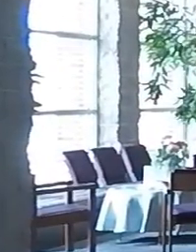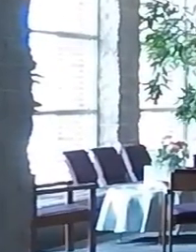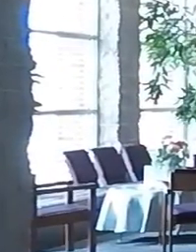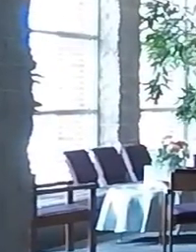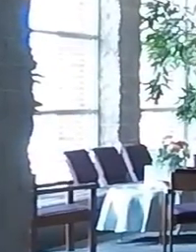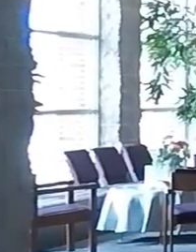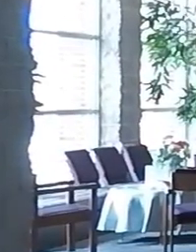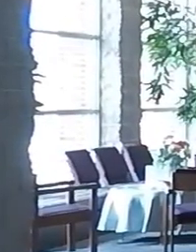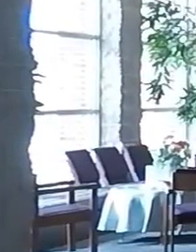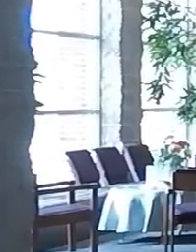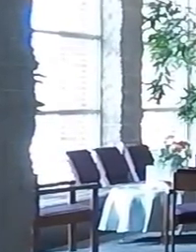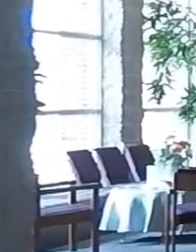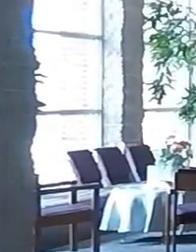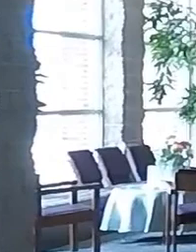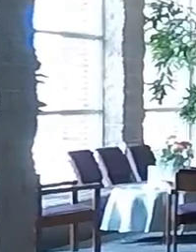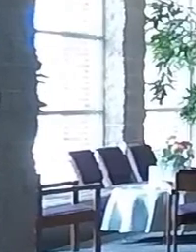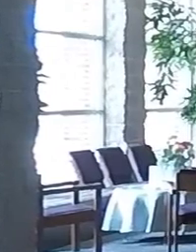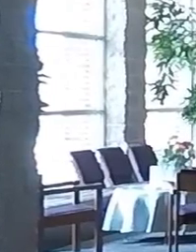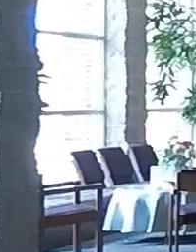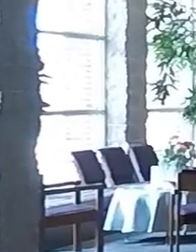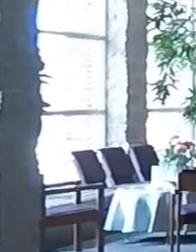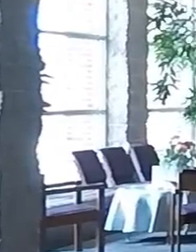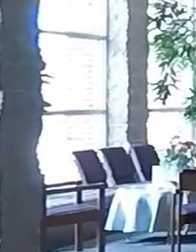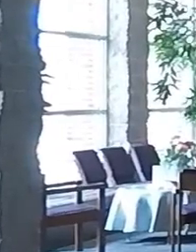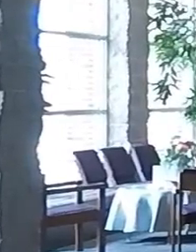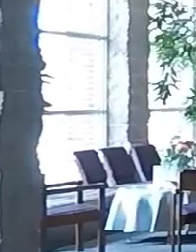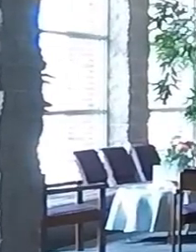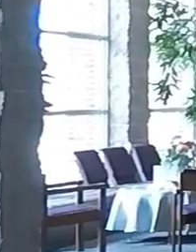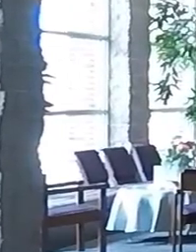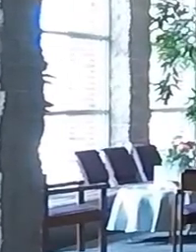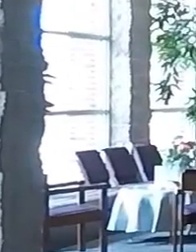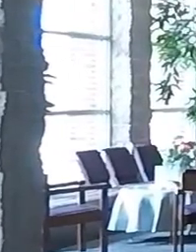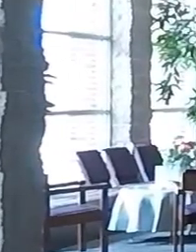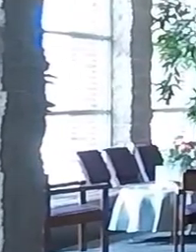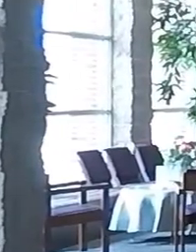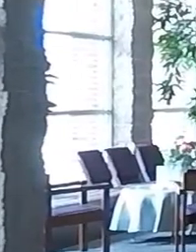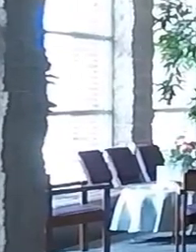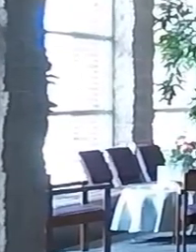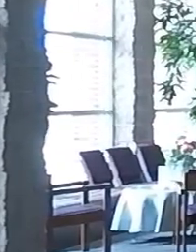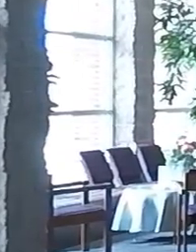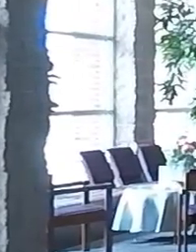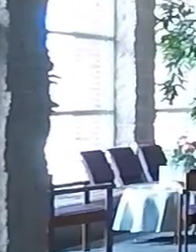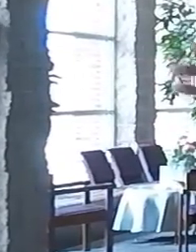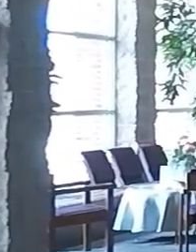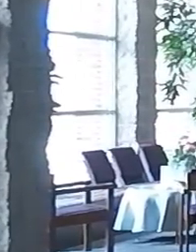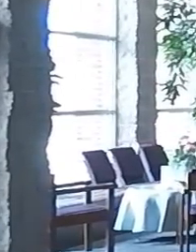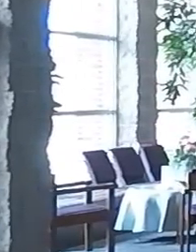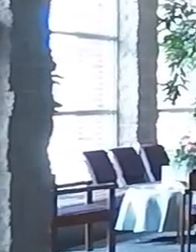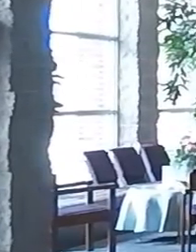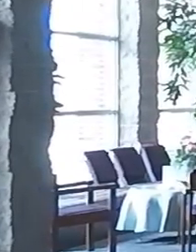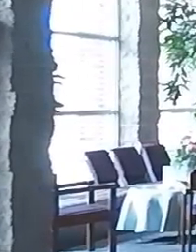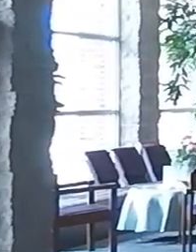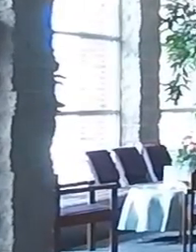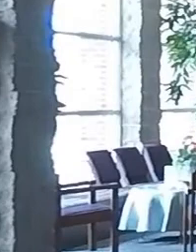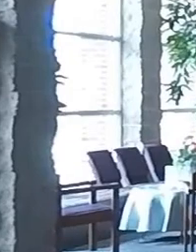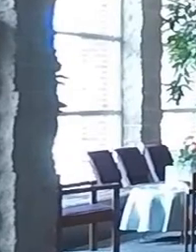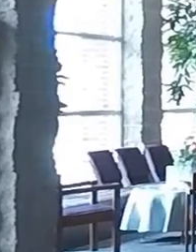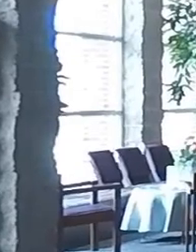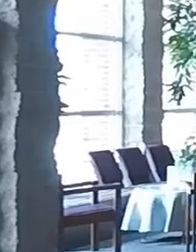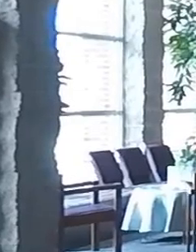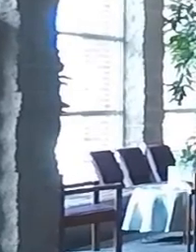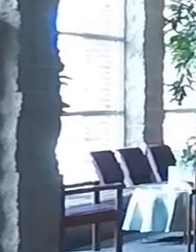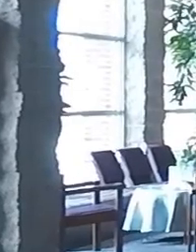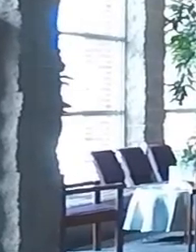the lesson. What a powerful day it's been here. And it just uplifts me. It helps me to meet the week aware of